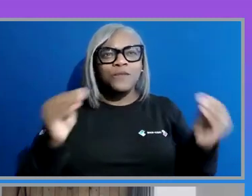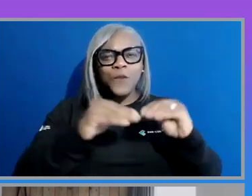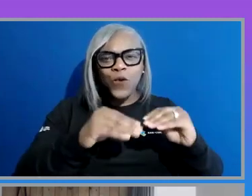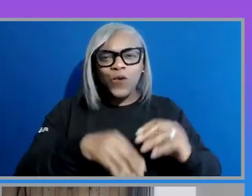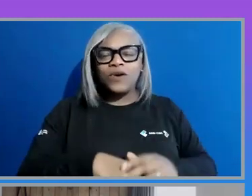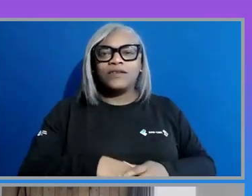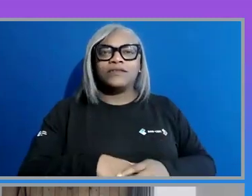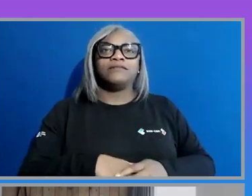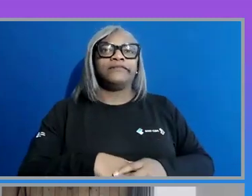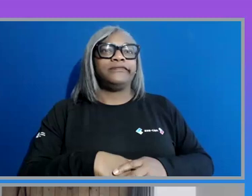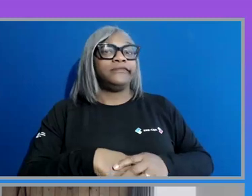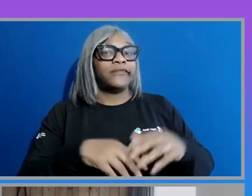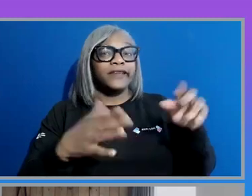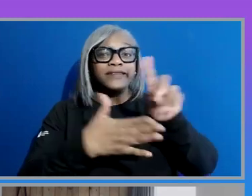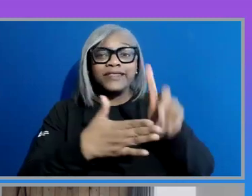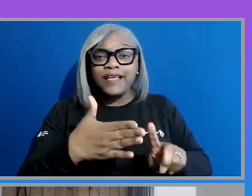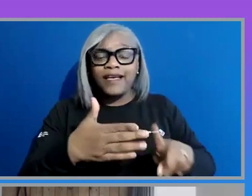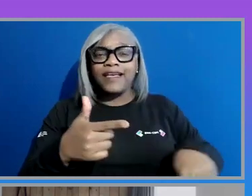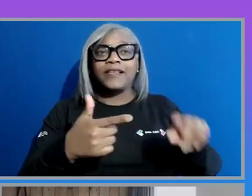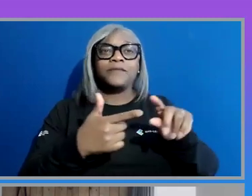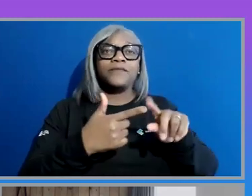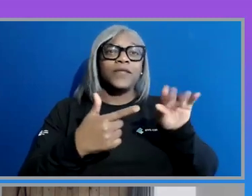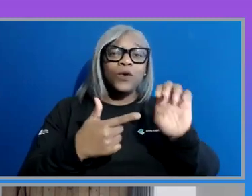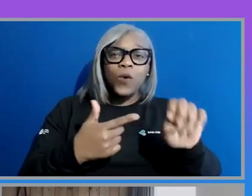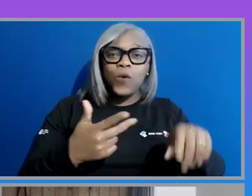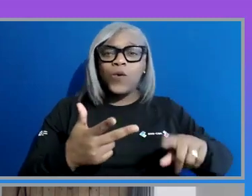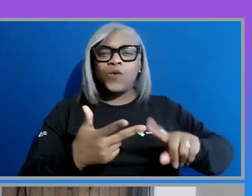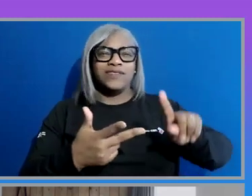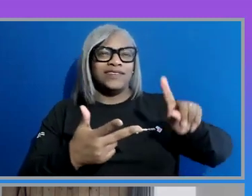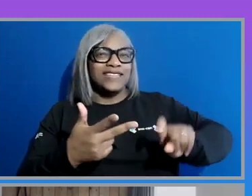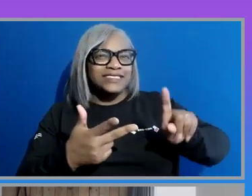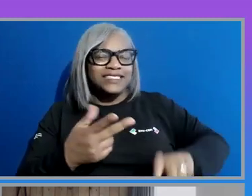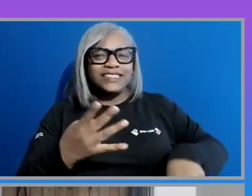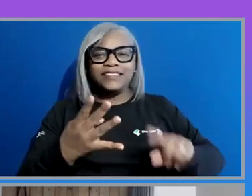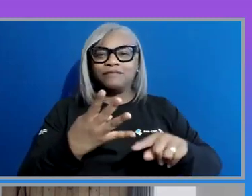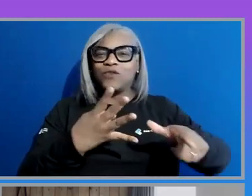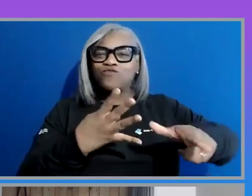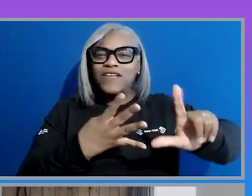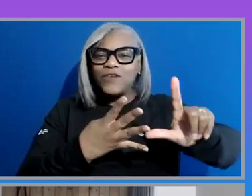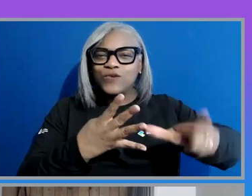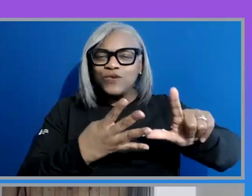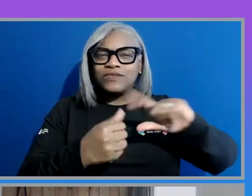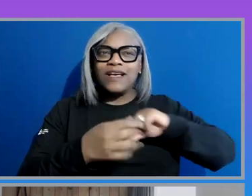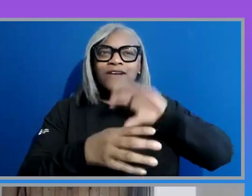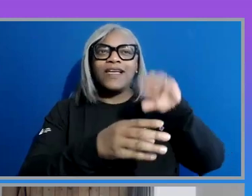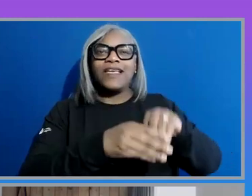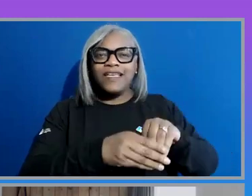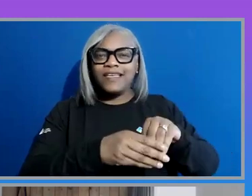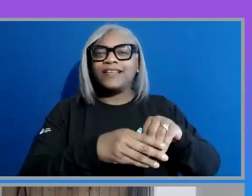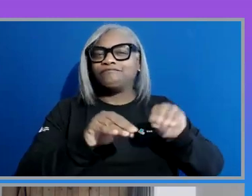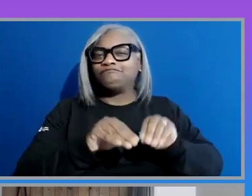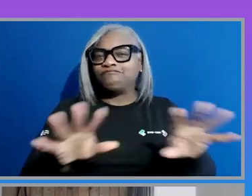for code, for testing, how you'll integrate accessibility reviews into your product development and